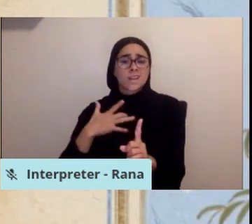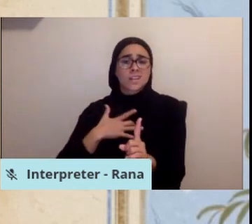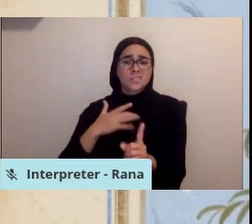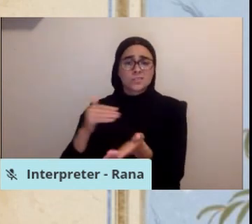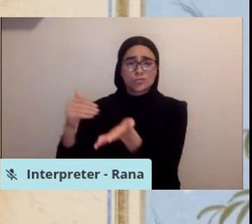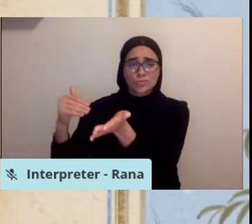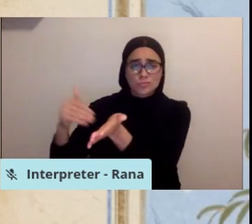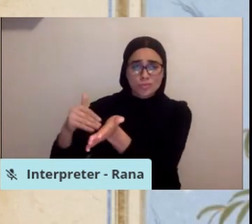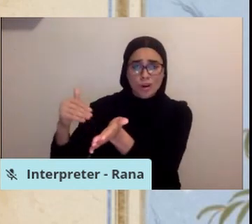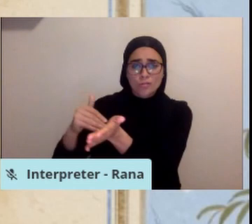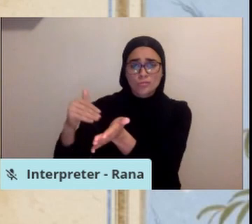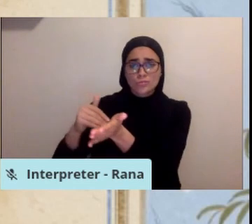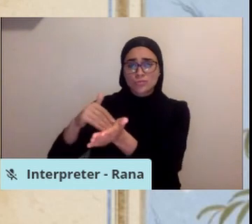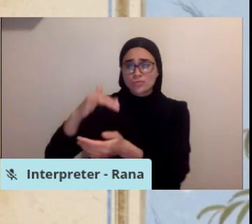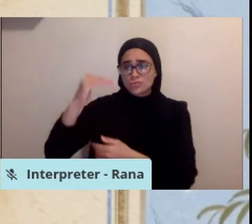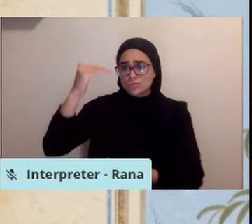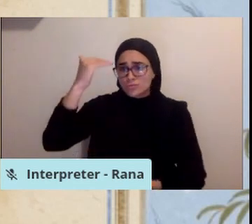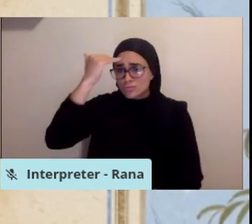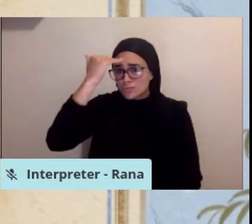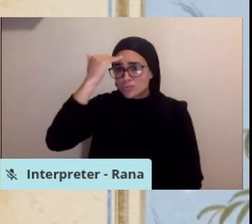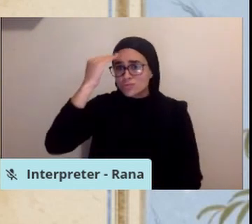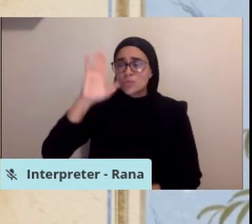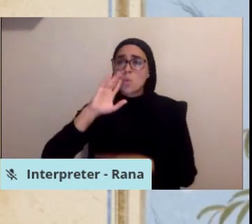they were doing. They would take good care of him.